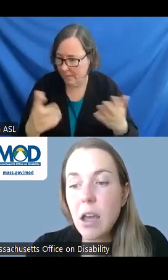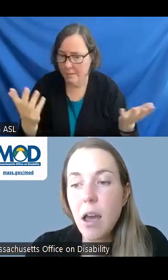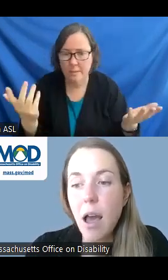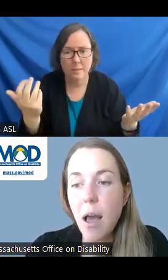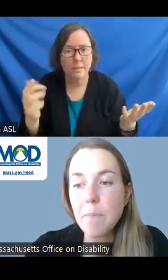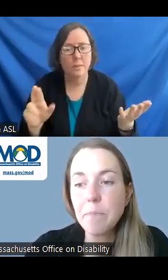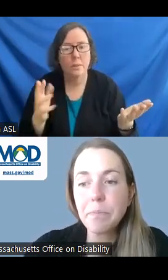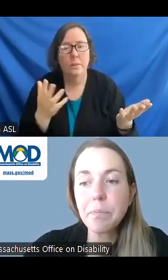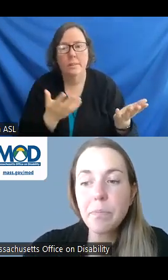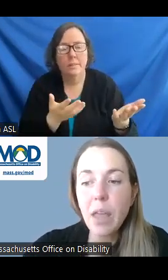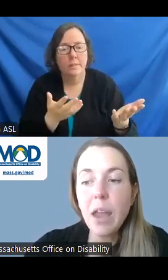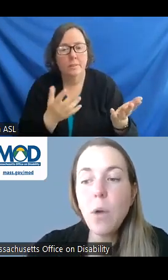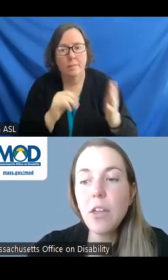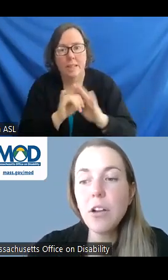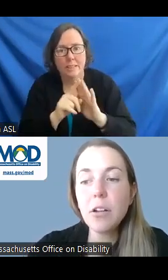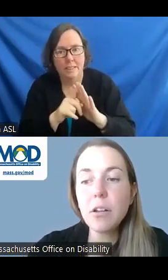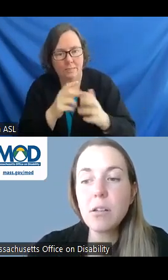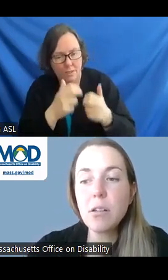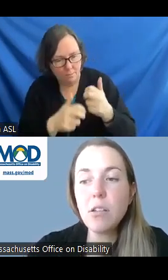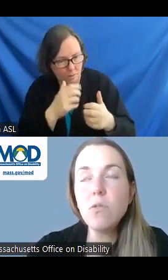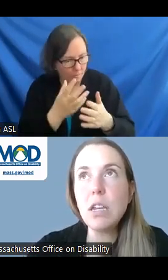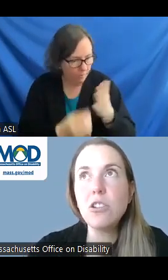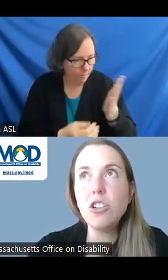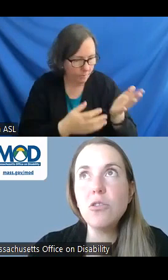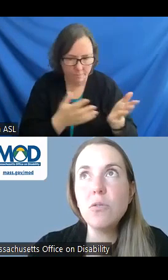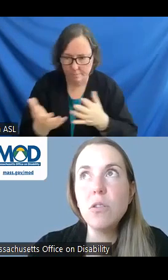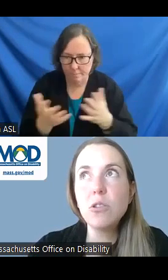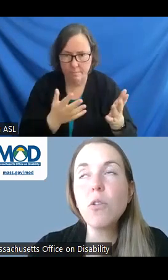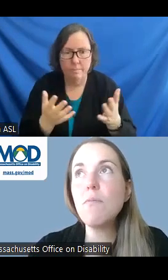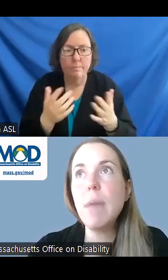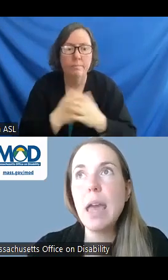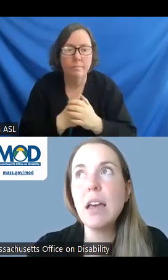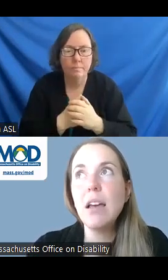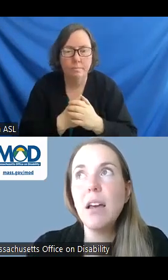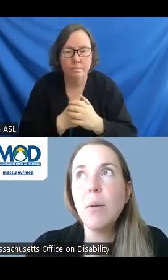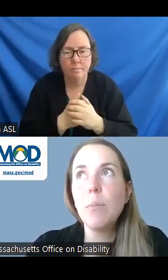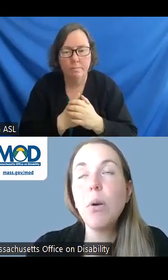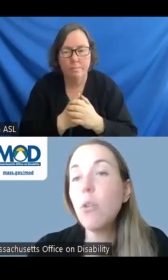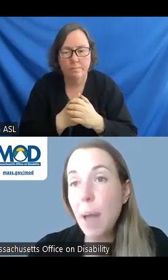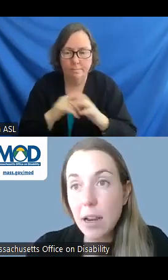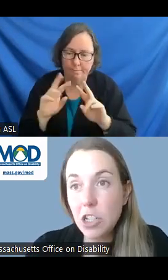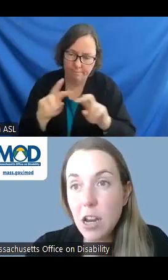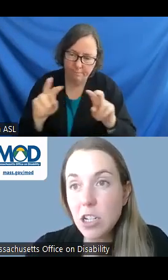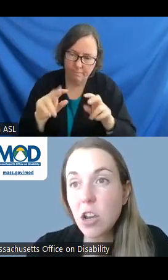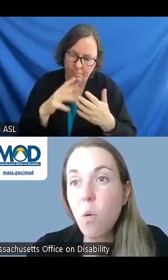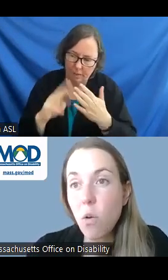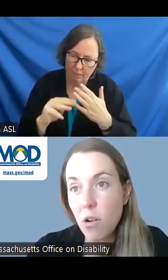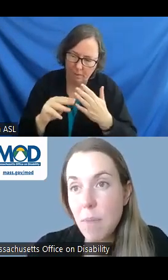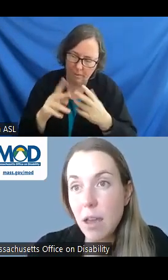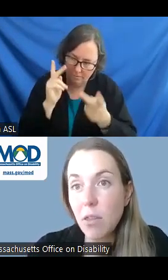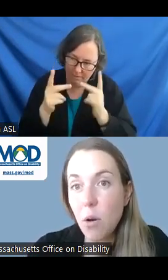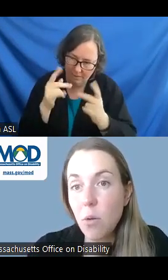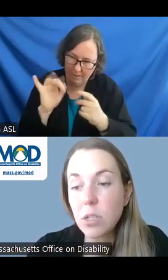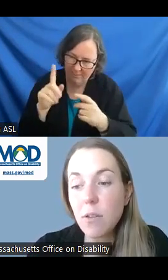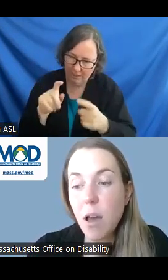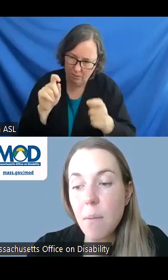address, and whether you need to sort of make programmatic changes in order to